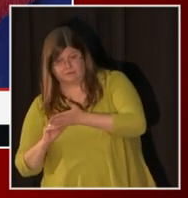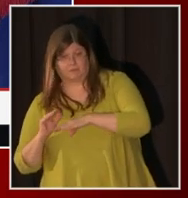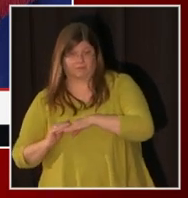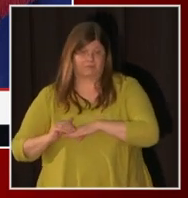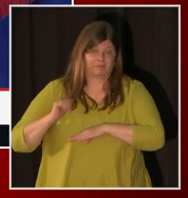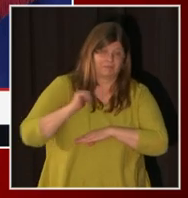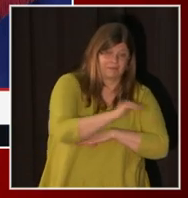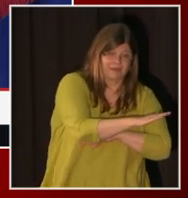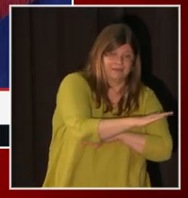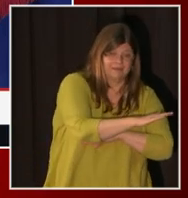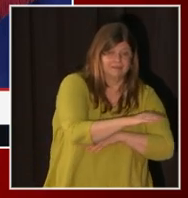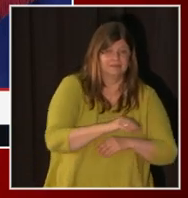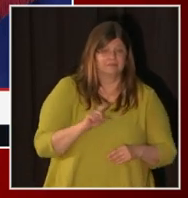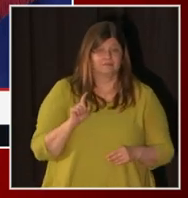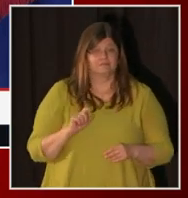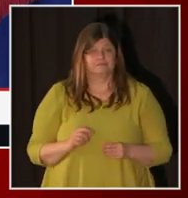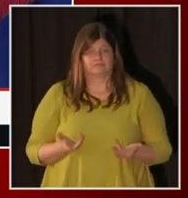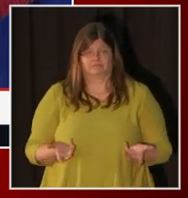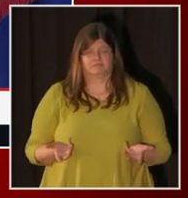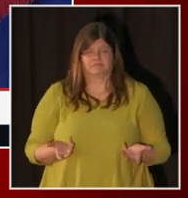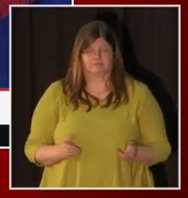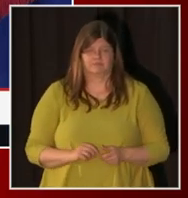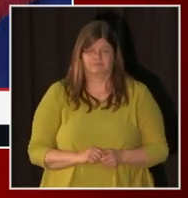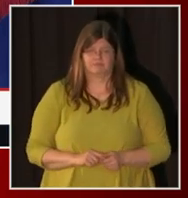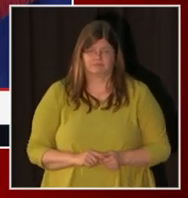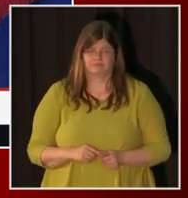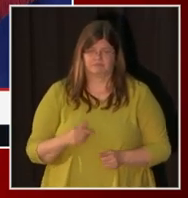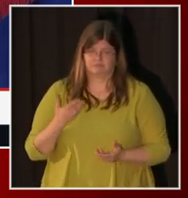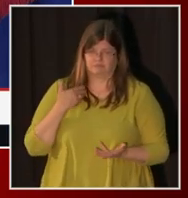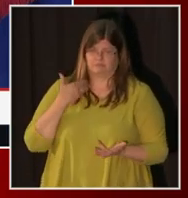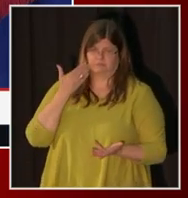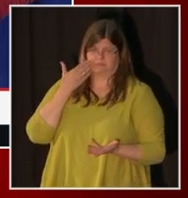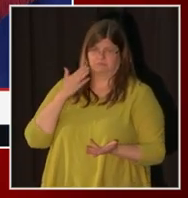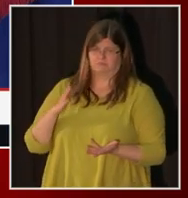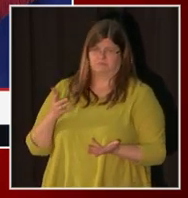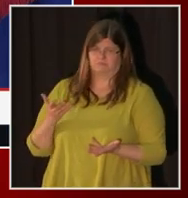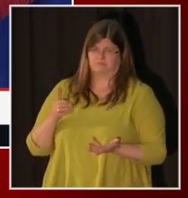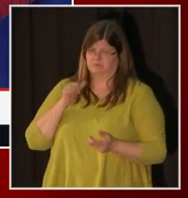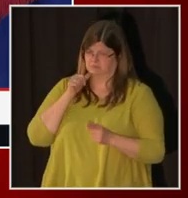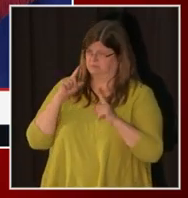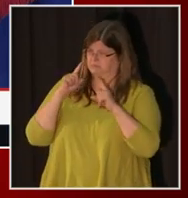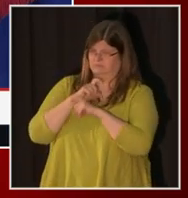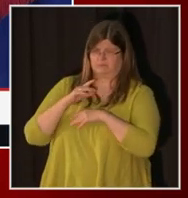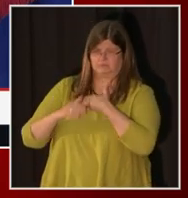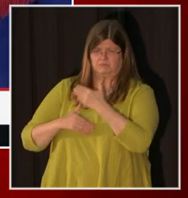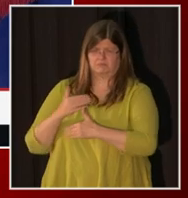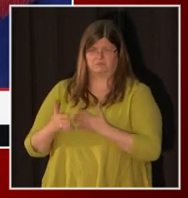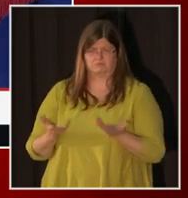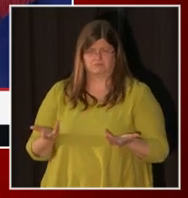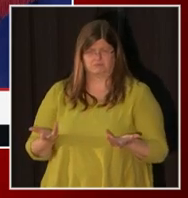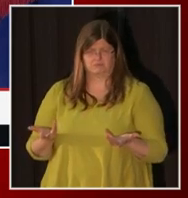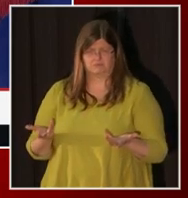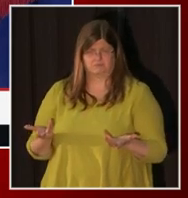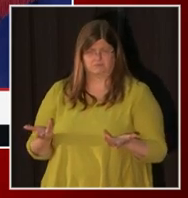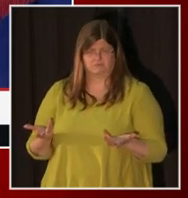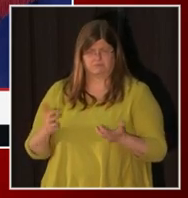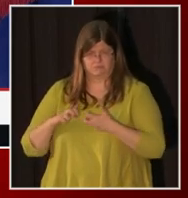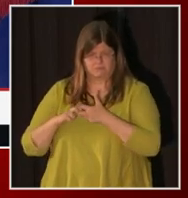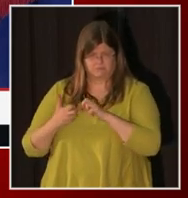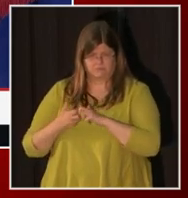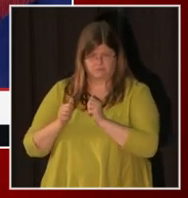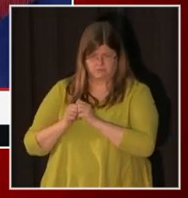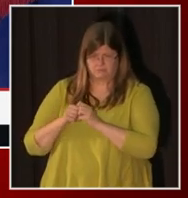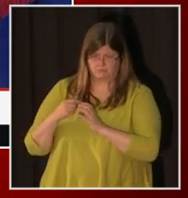I wasn't aware that it was complicated, or I haven't been made aware of any problems with their email.